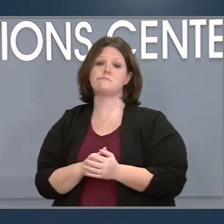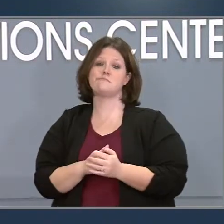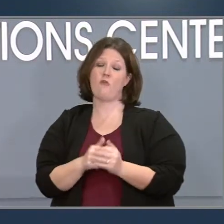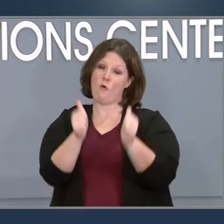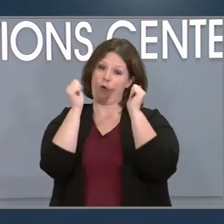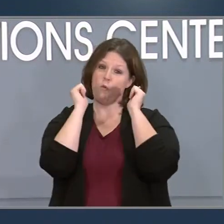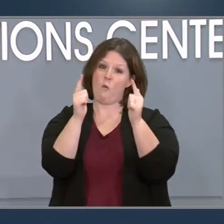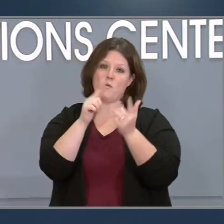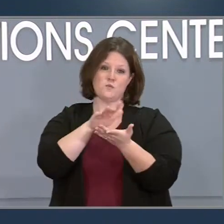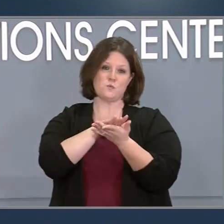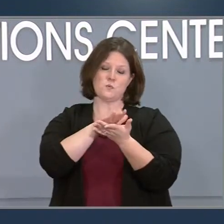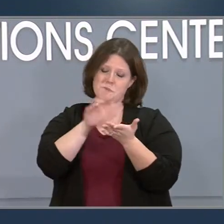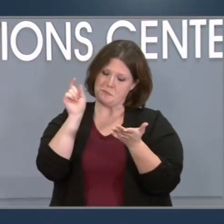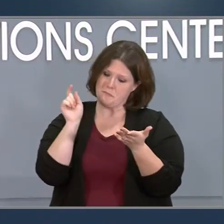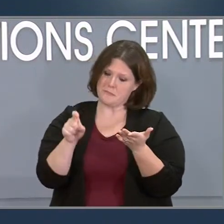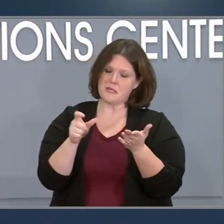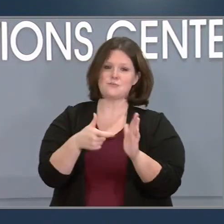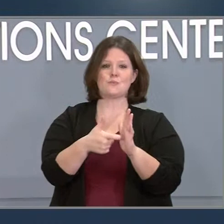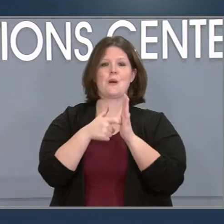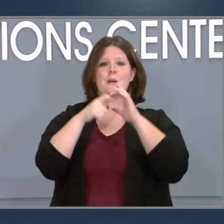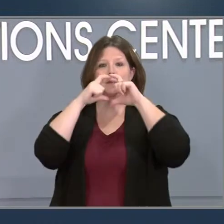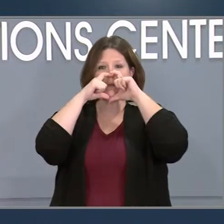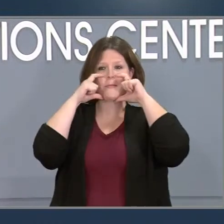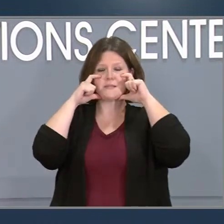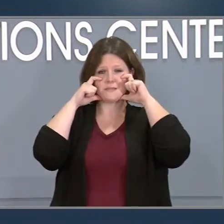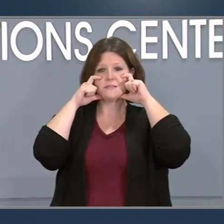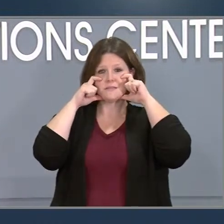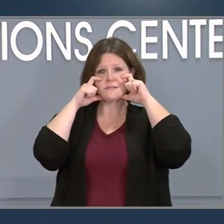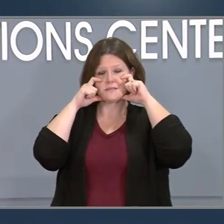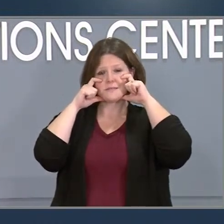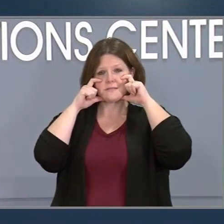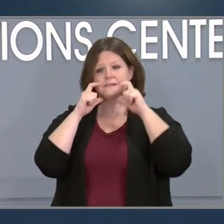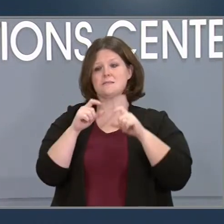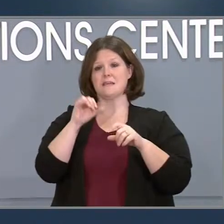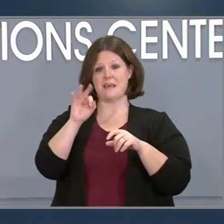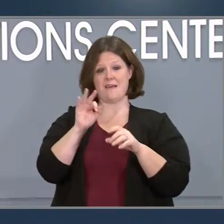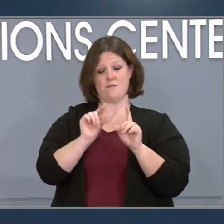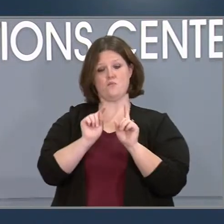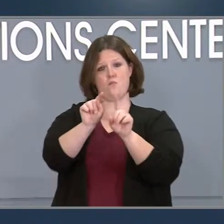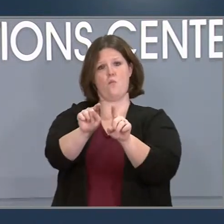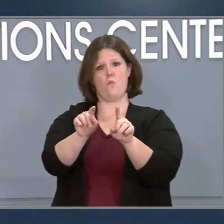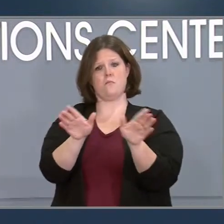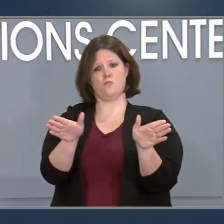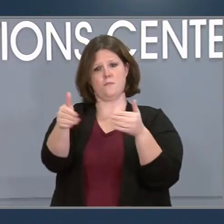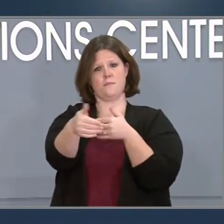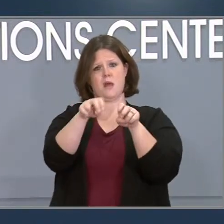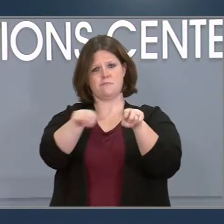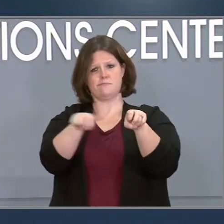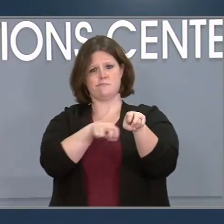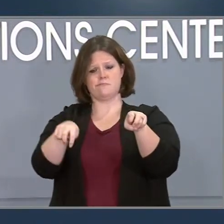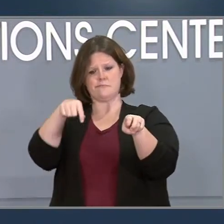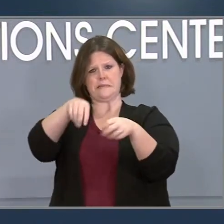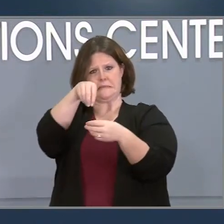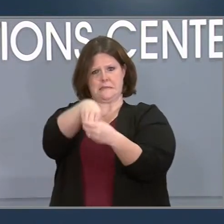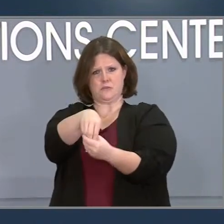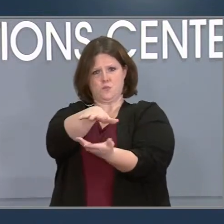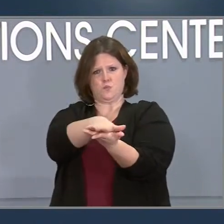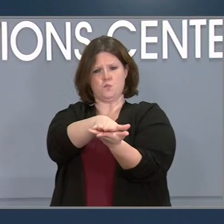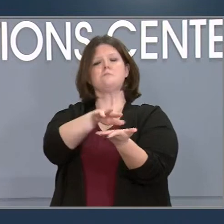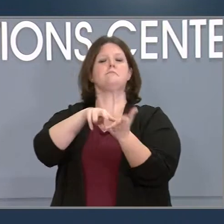to keep everyone in school for in-person learning. Now, let's turn over and look at vaccines.